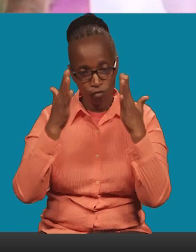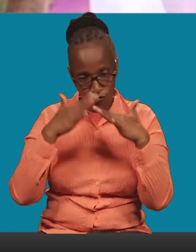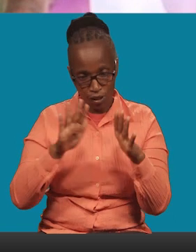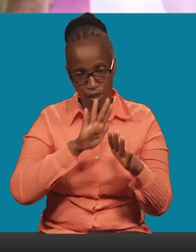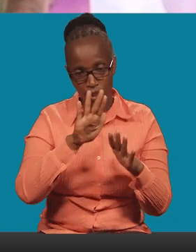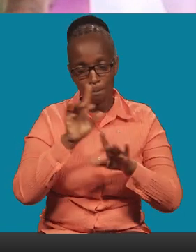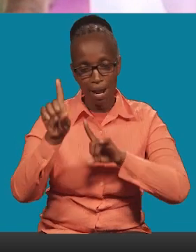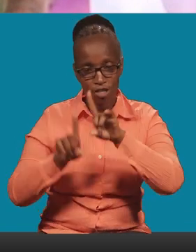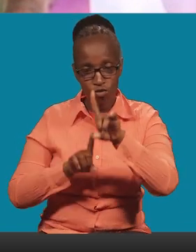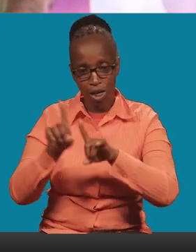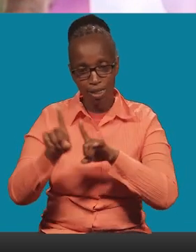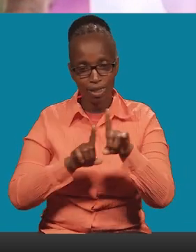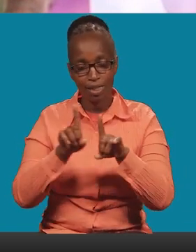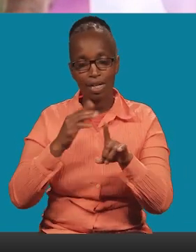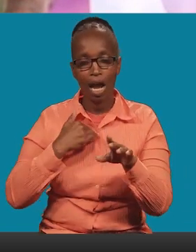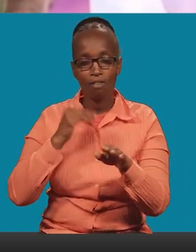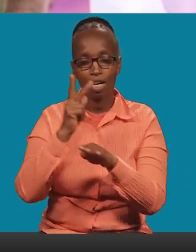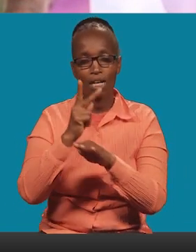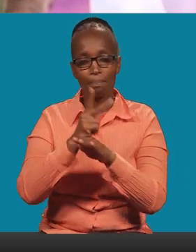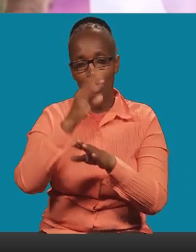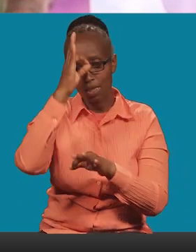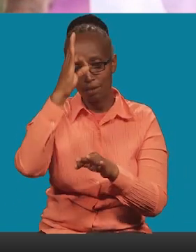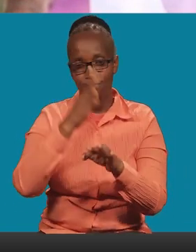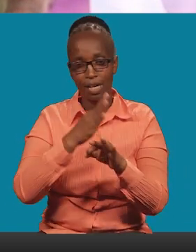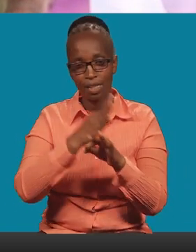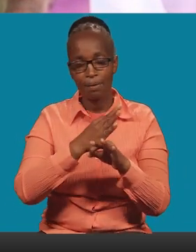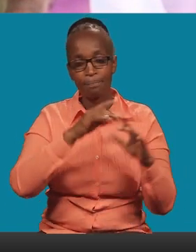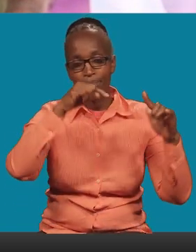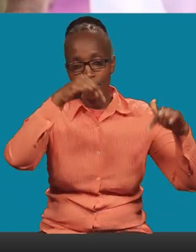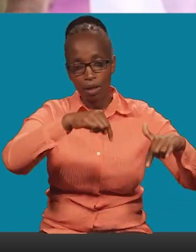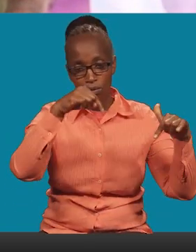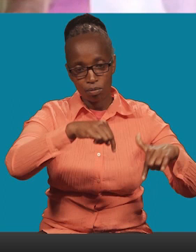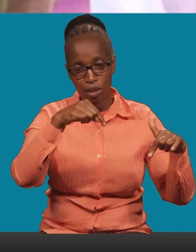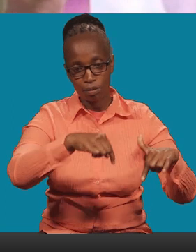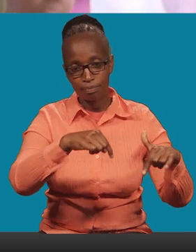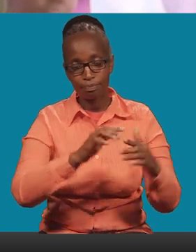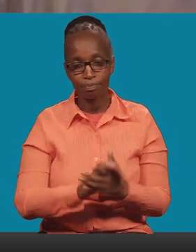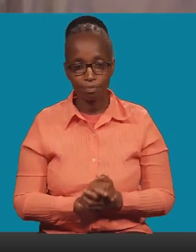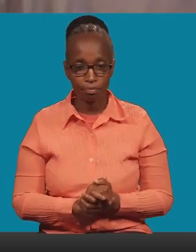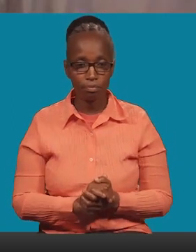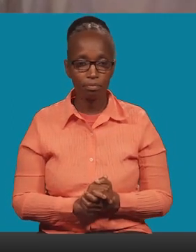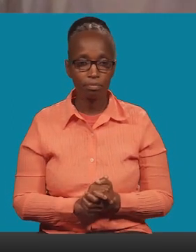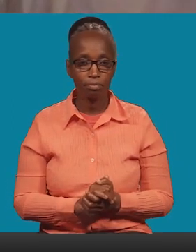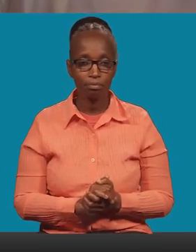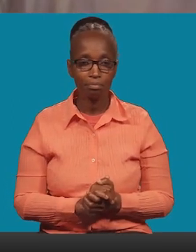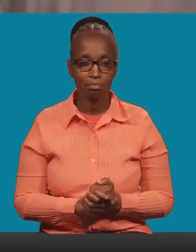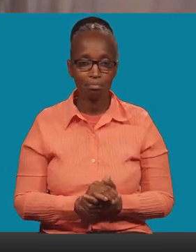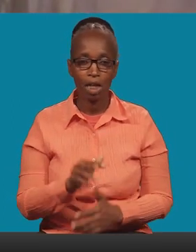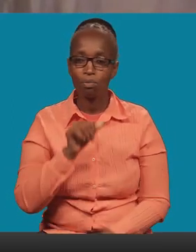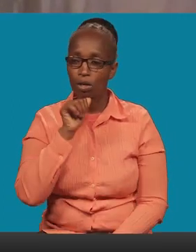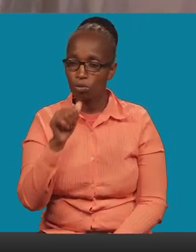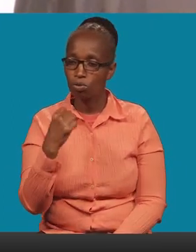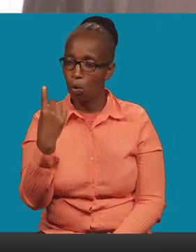fight I have finished the race and I have kept the faith today